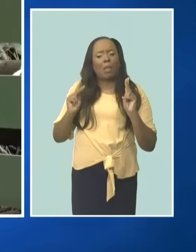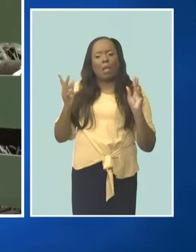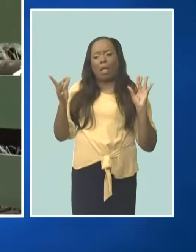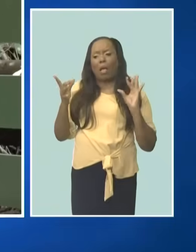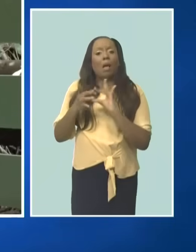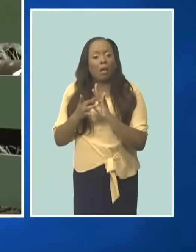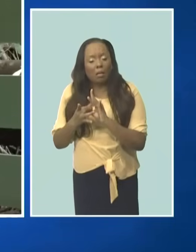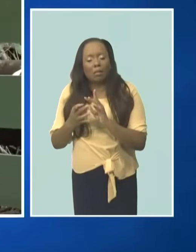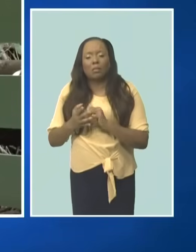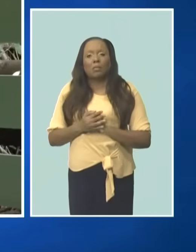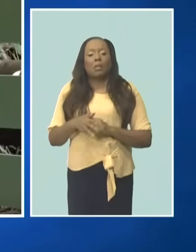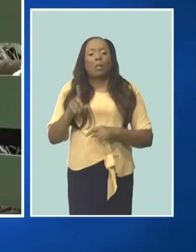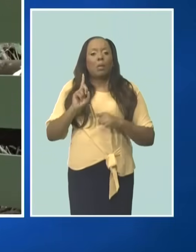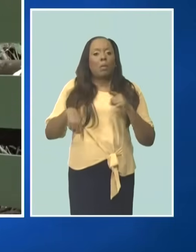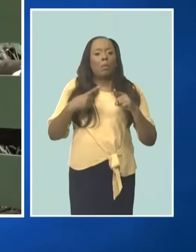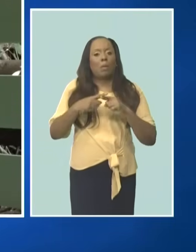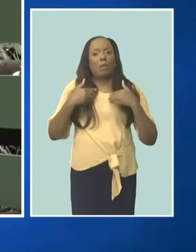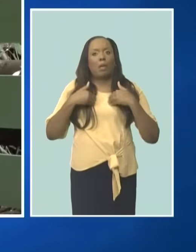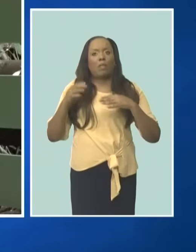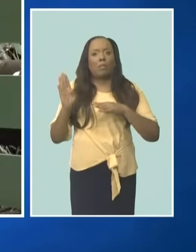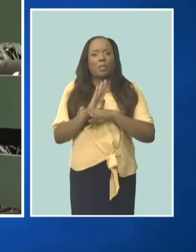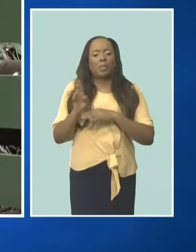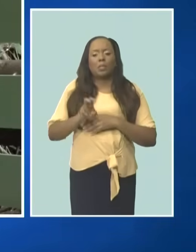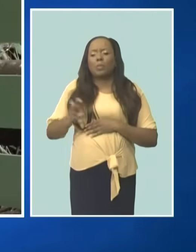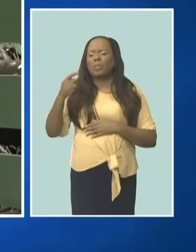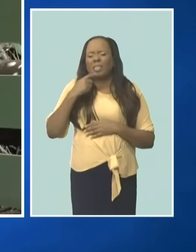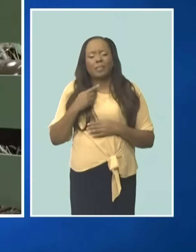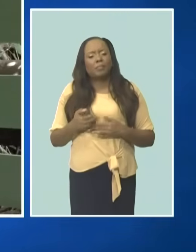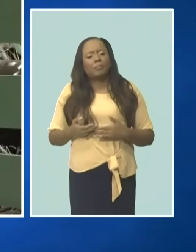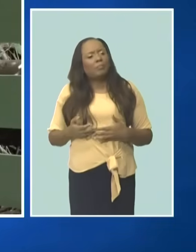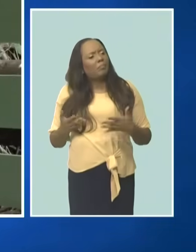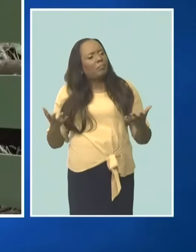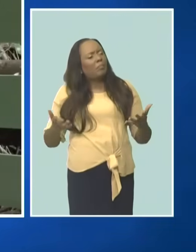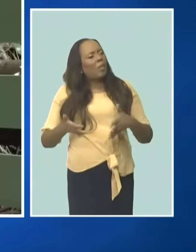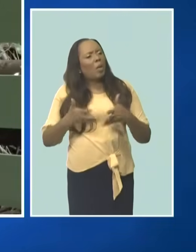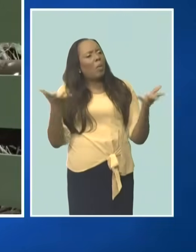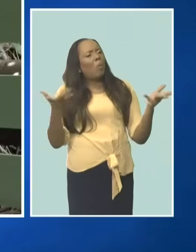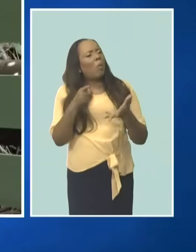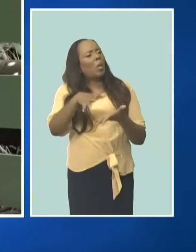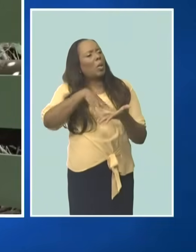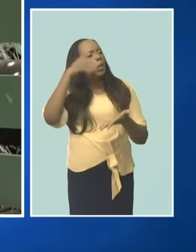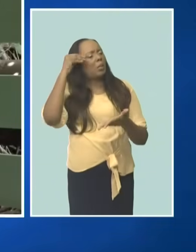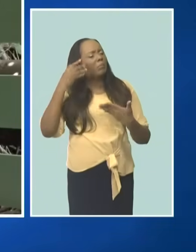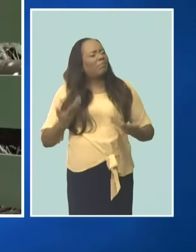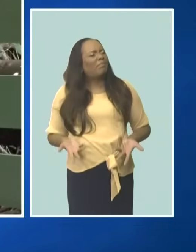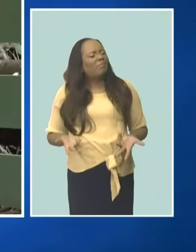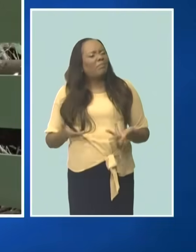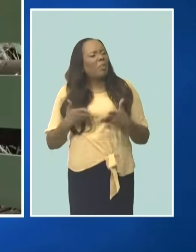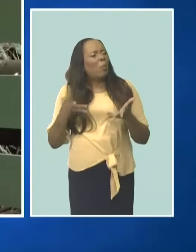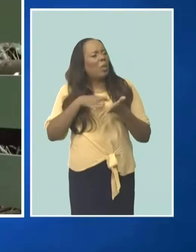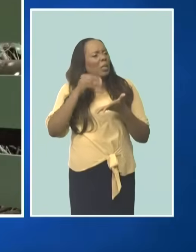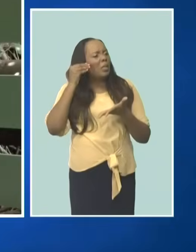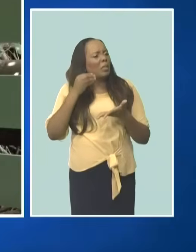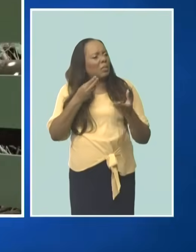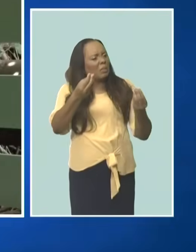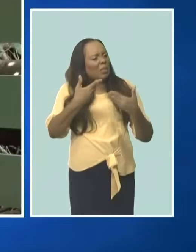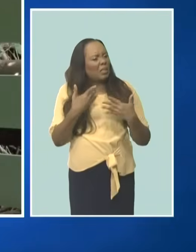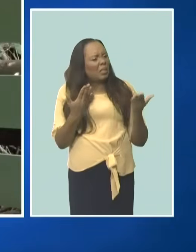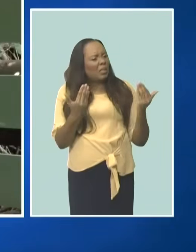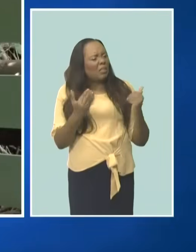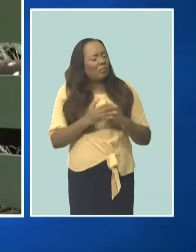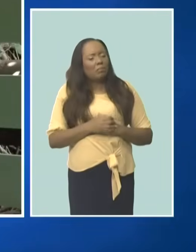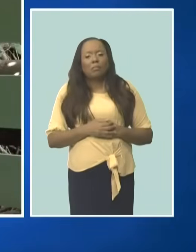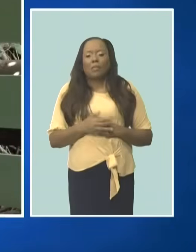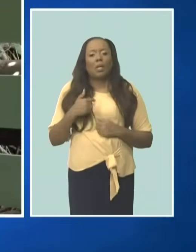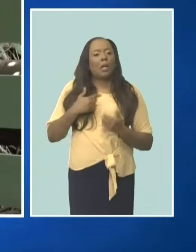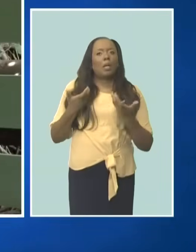and even when we do the business tours, is to ask them, what is your takeaway? What resonated with you? Because we want that instant feedback. It isn't just to